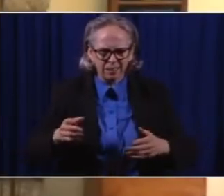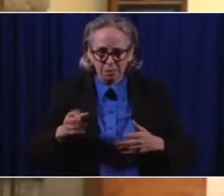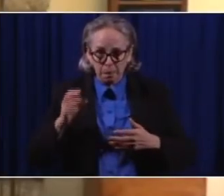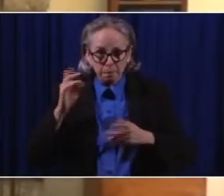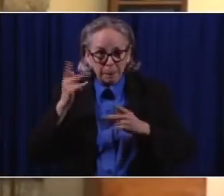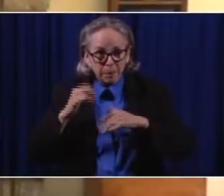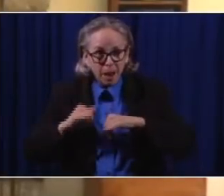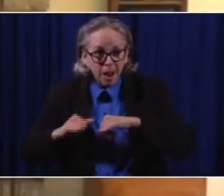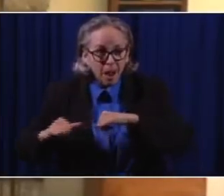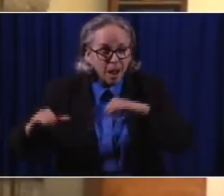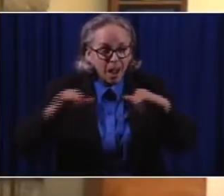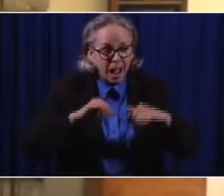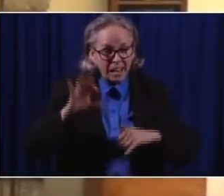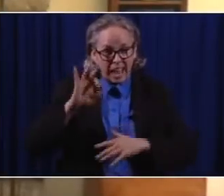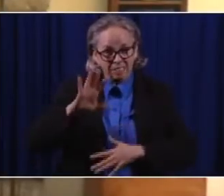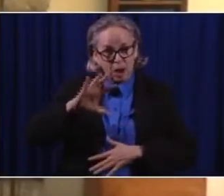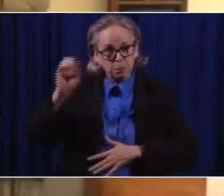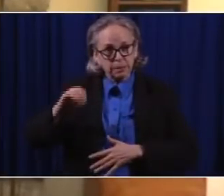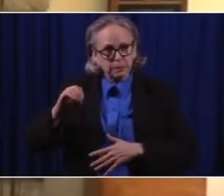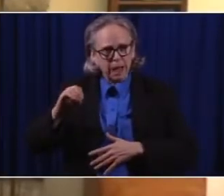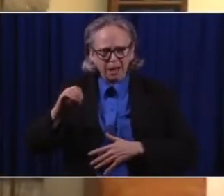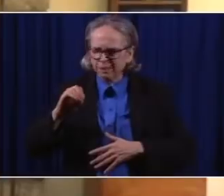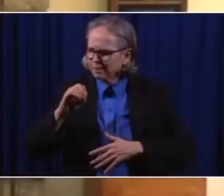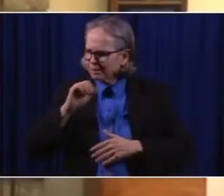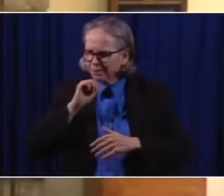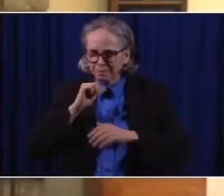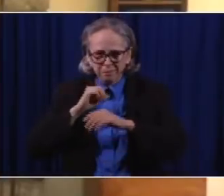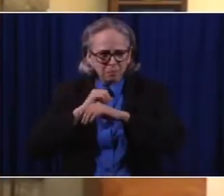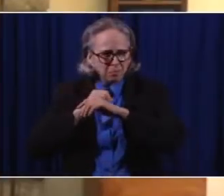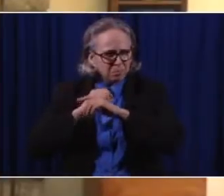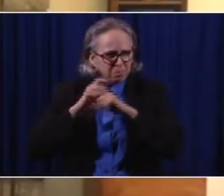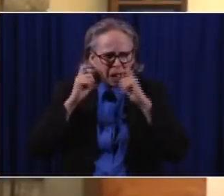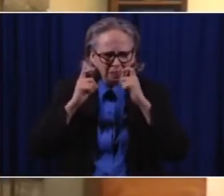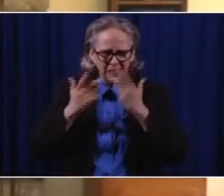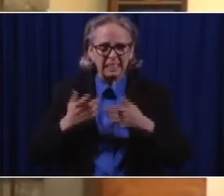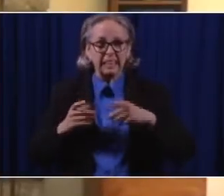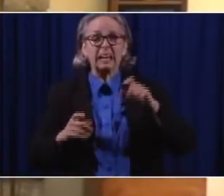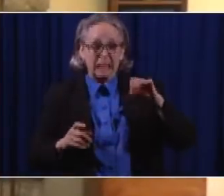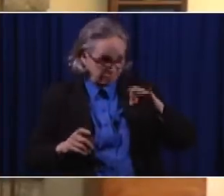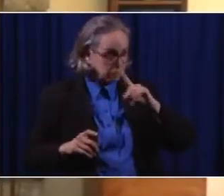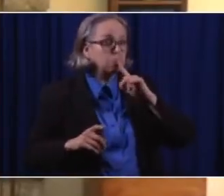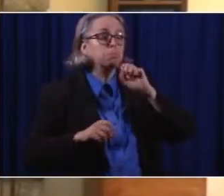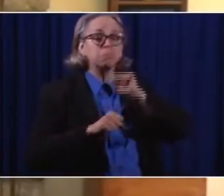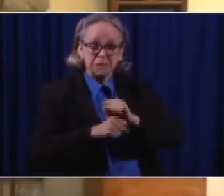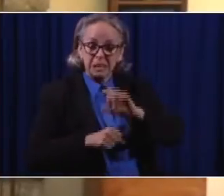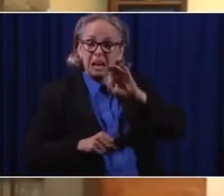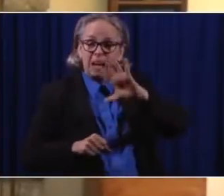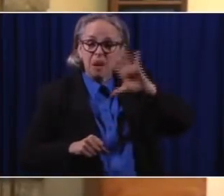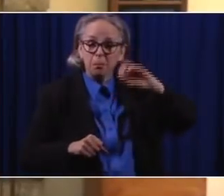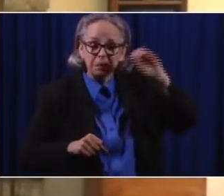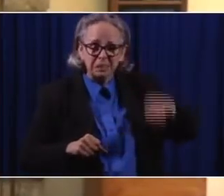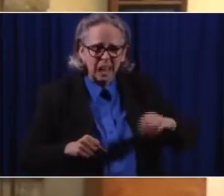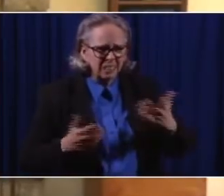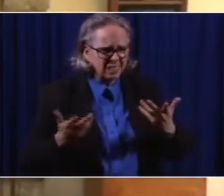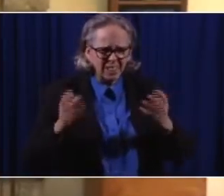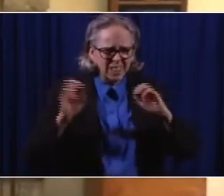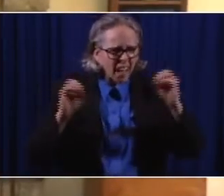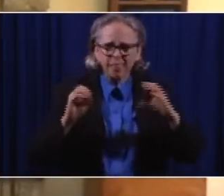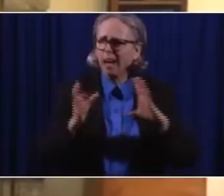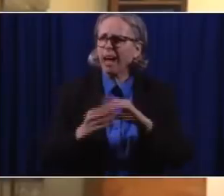it was 95% across the state of Ohio, I would not be talking about it. It's not 95% across the state. I wish it